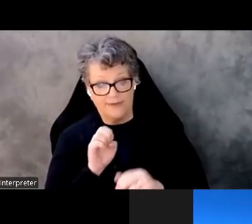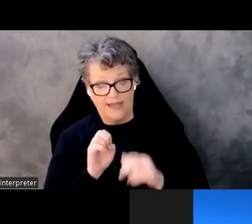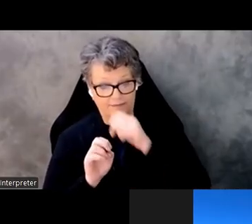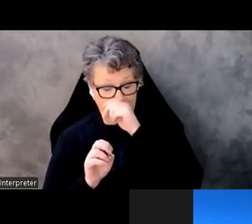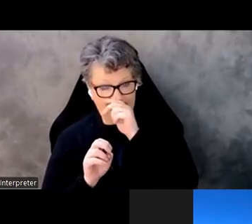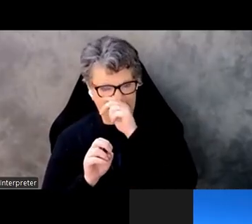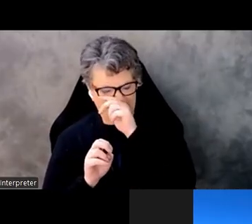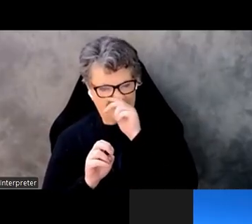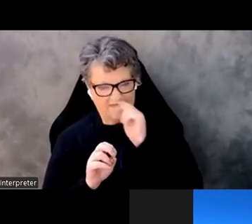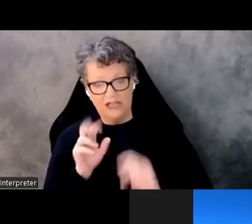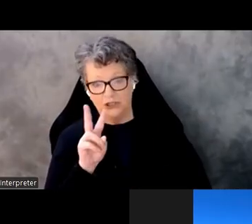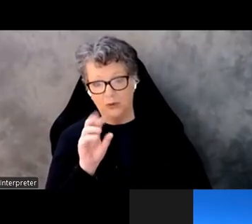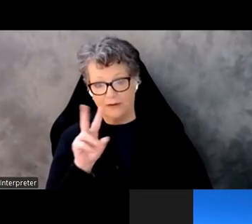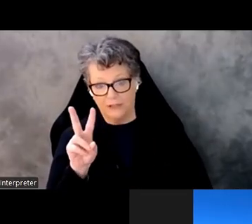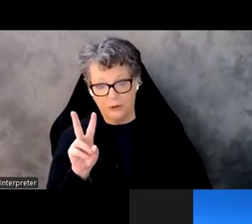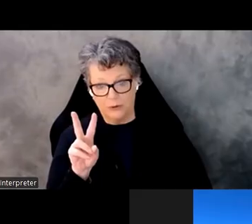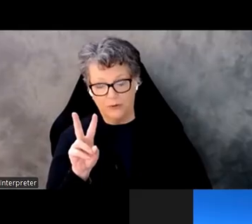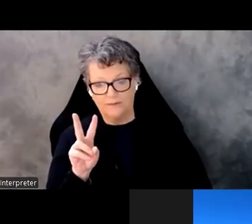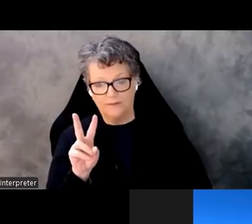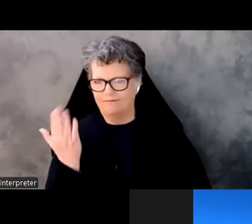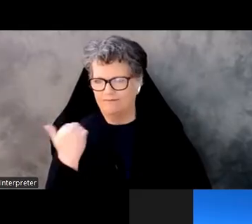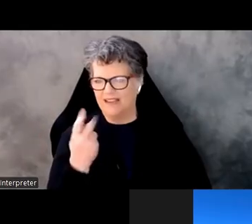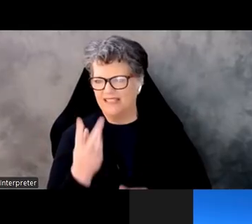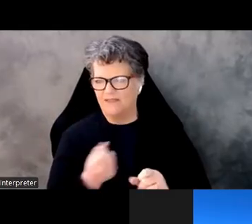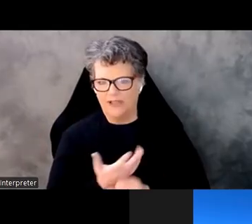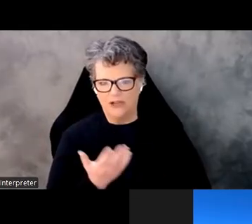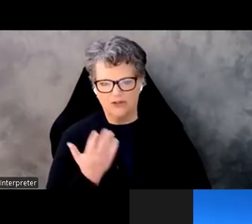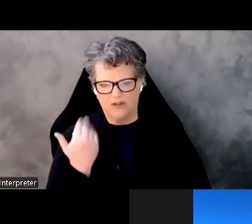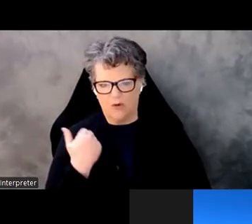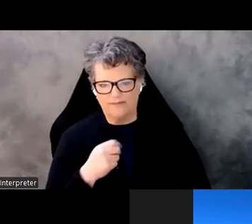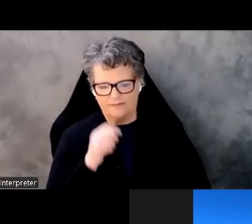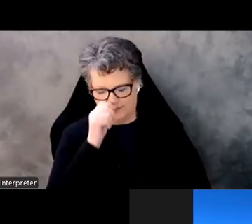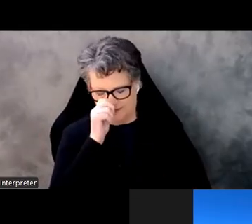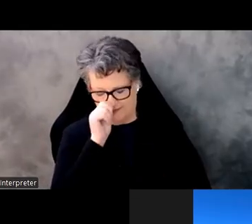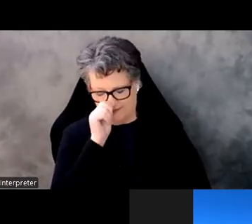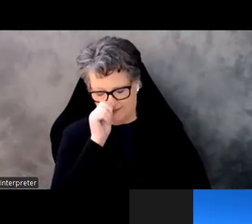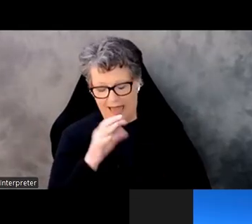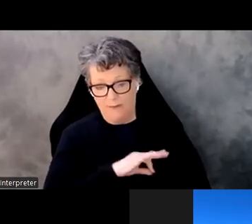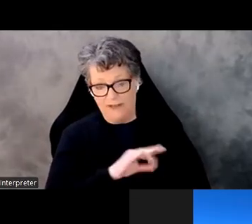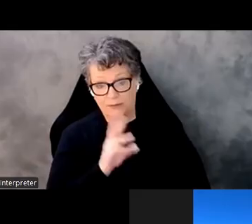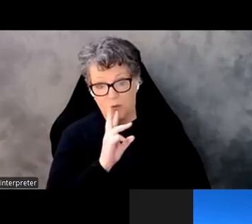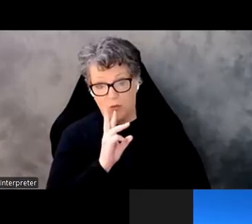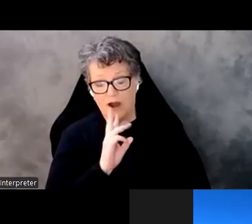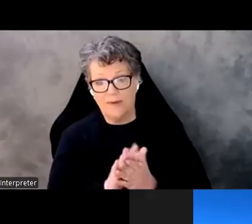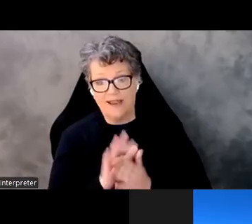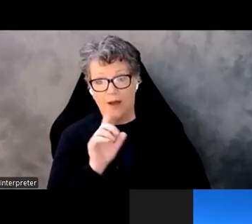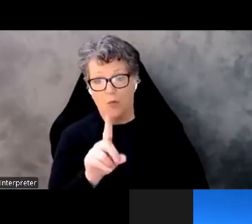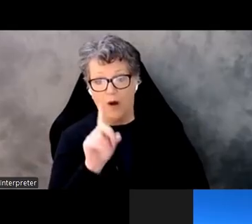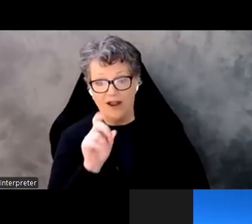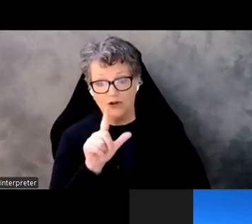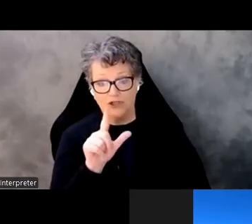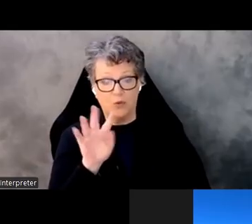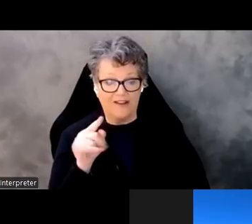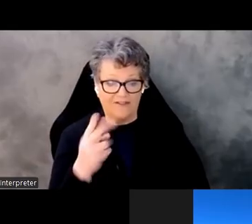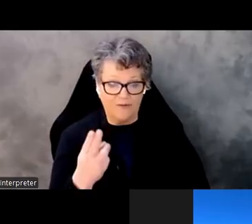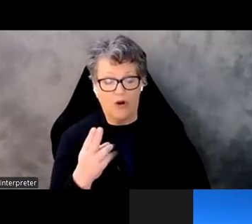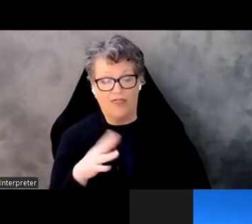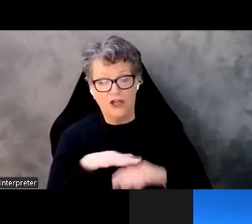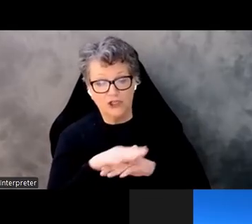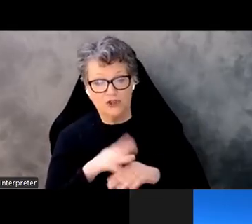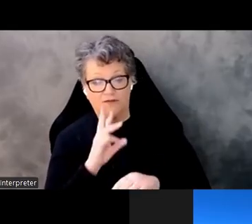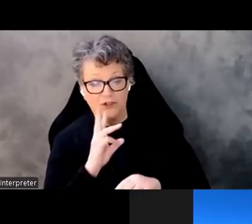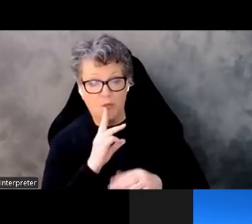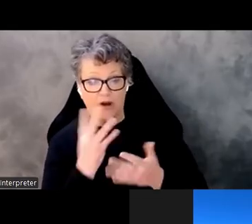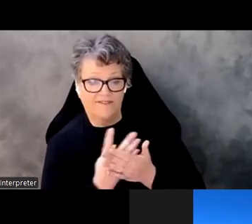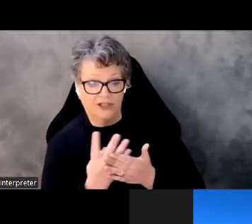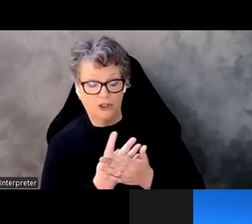So in 2002, back a number of years from now, Pittsburgh Water actually became the 124th surface water